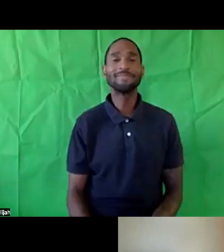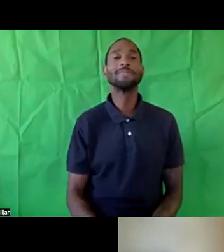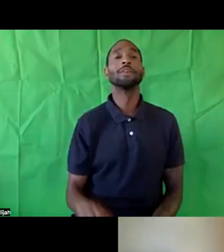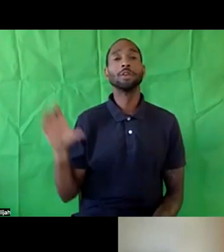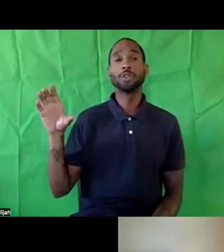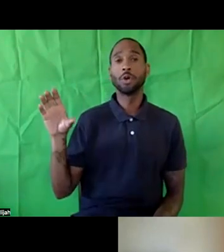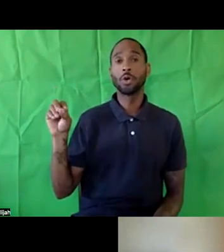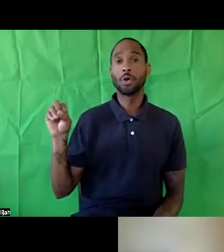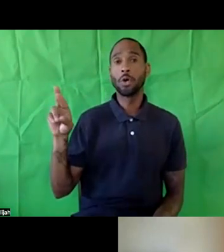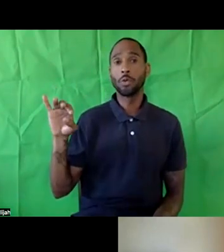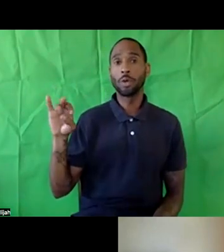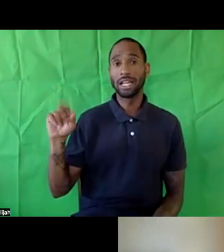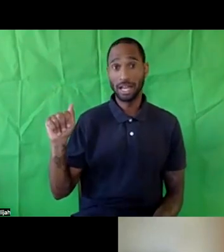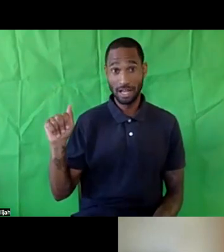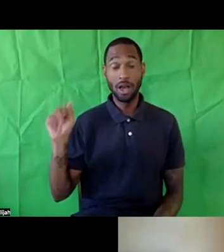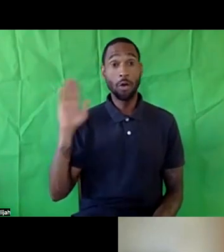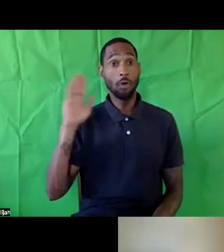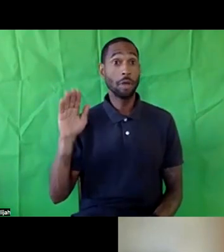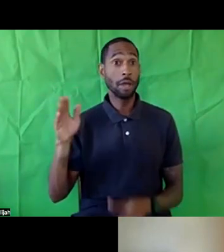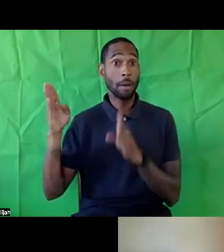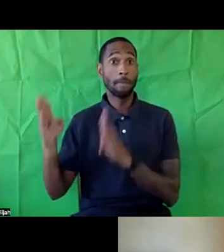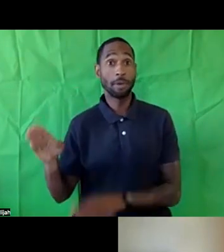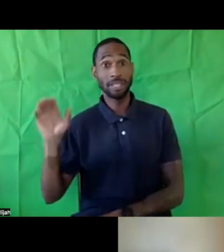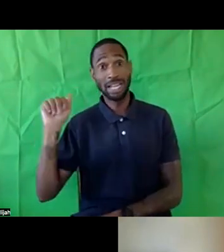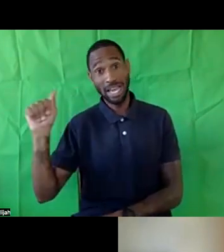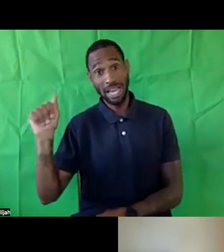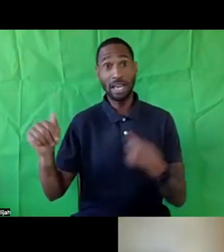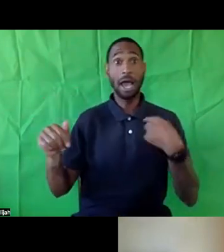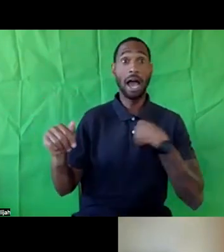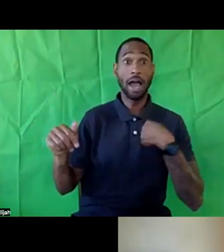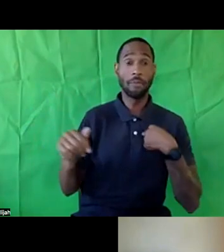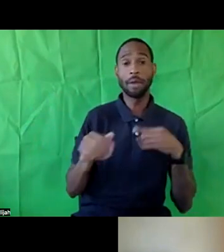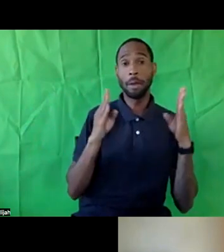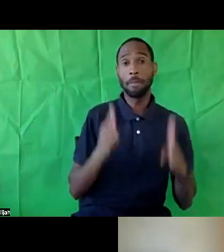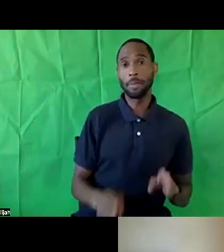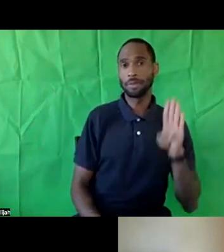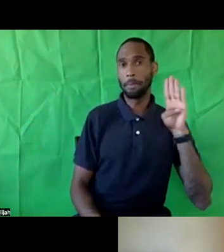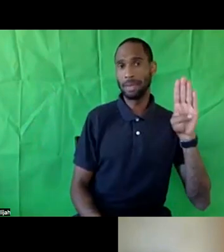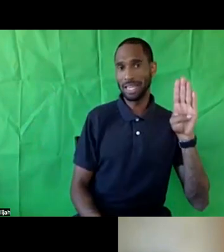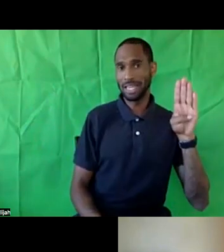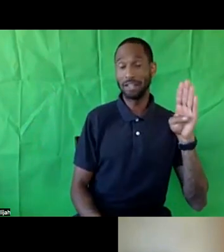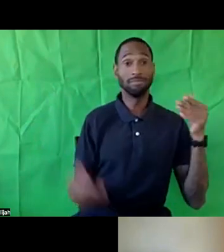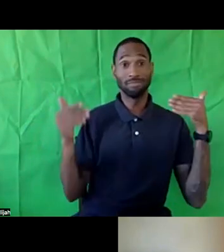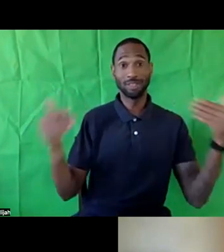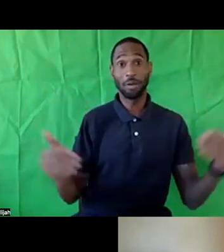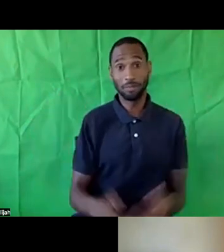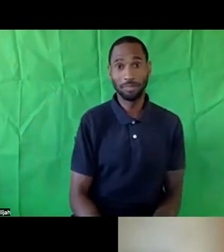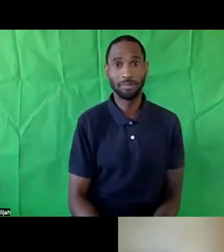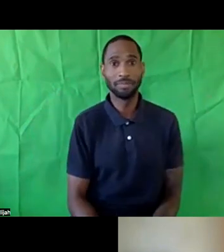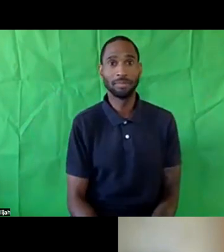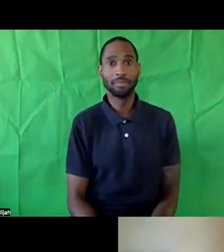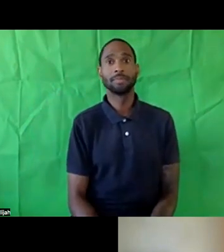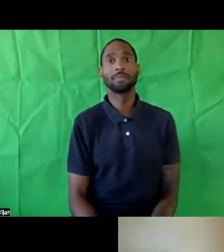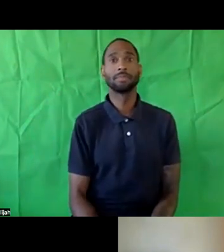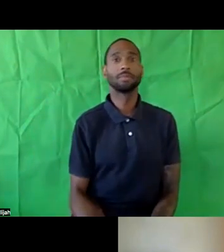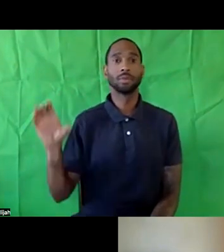is going to be person A. I am going to be person B. Let's get it going.